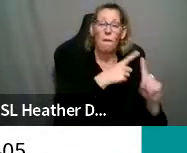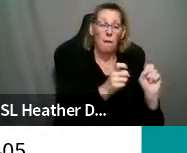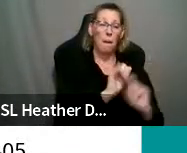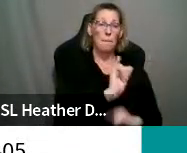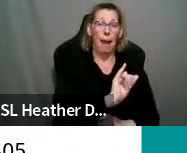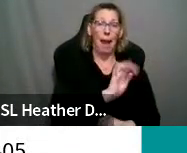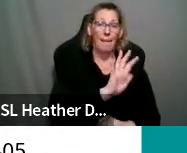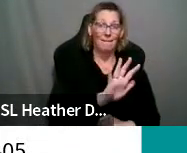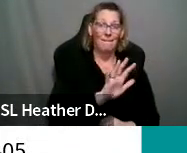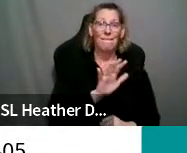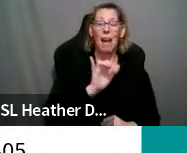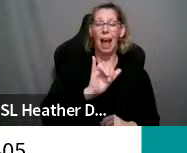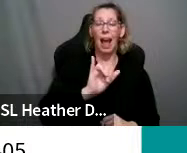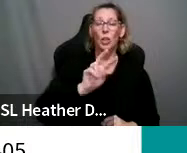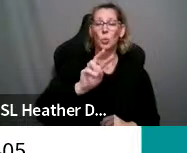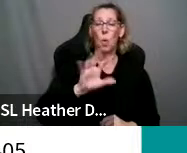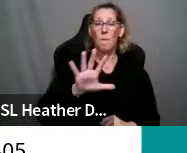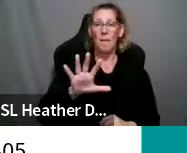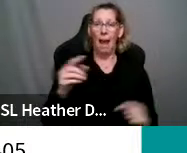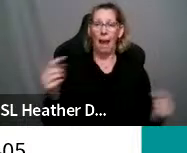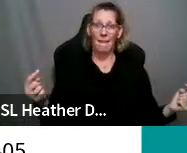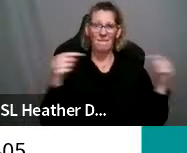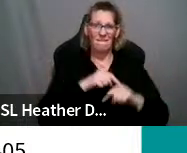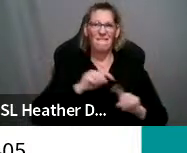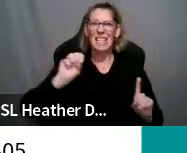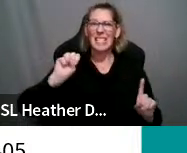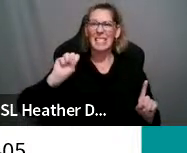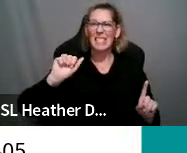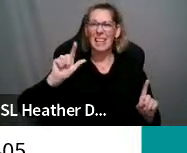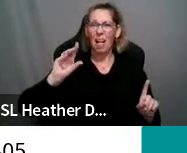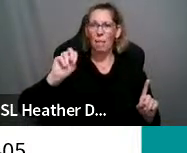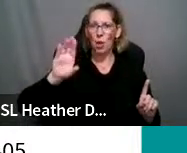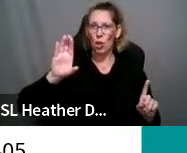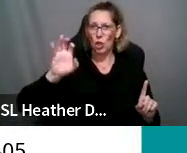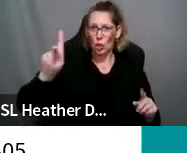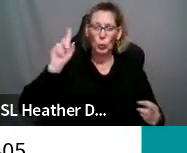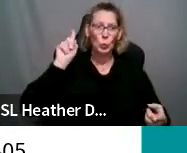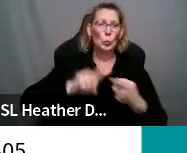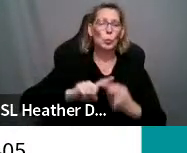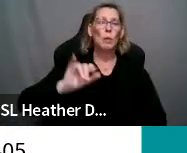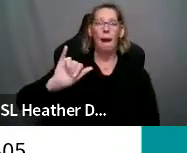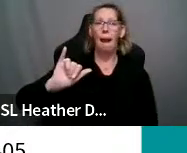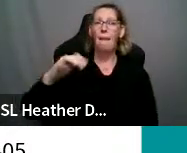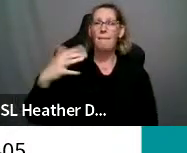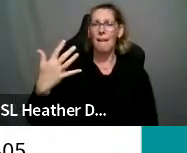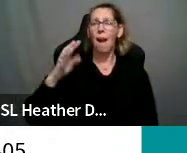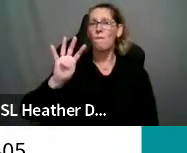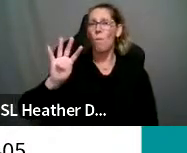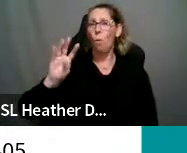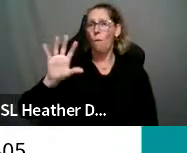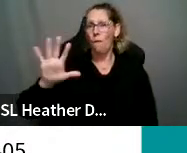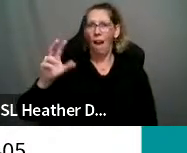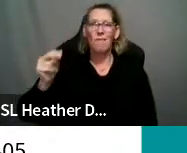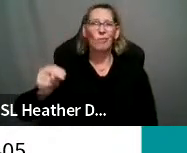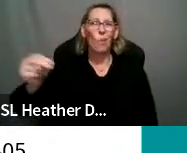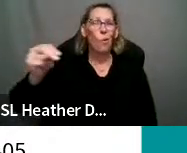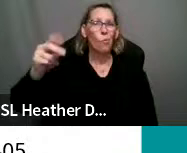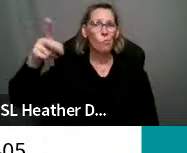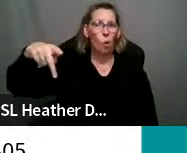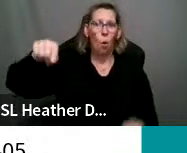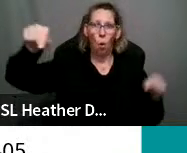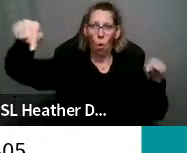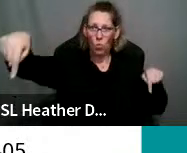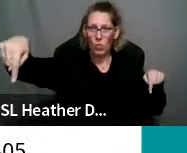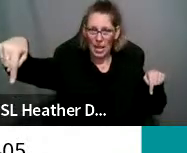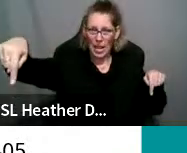I-5, I-205 interchange near Salmon Creek to the I-5, I-405 interchange in North Portland. We're summarizing